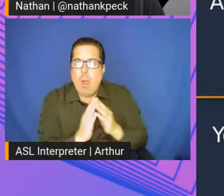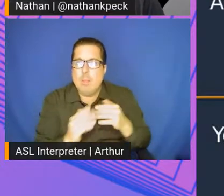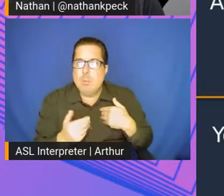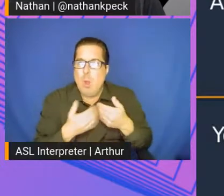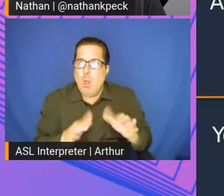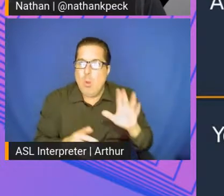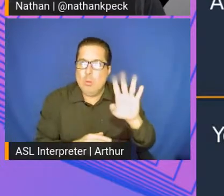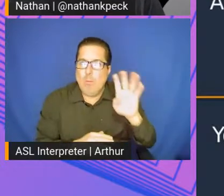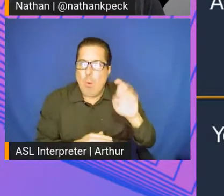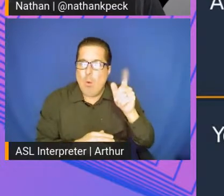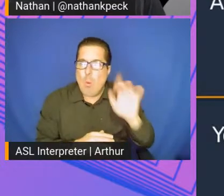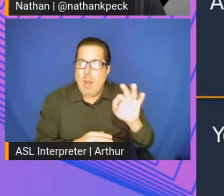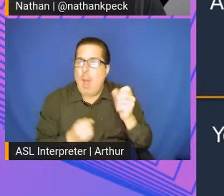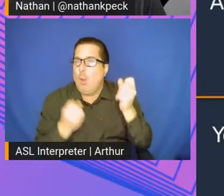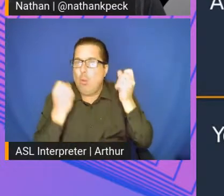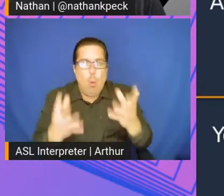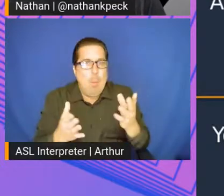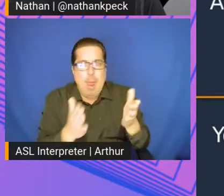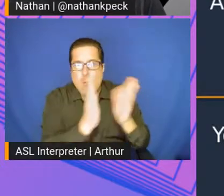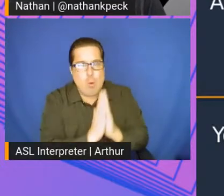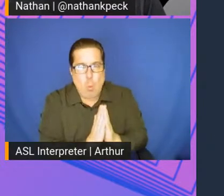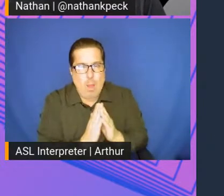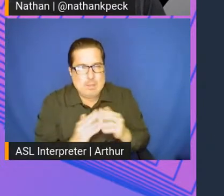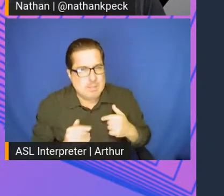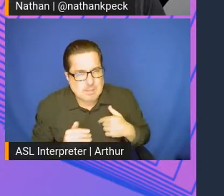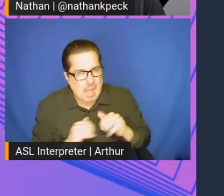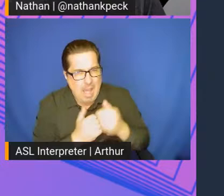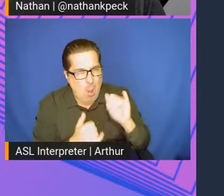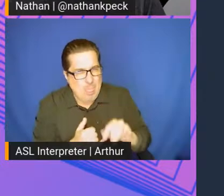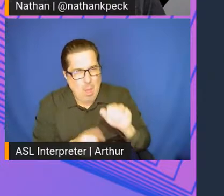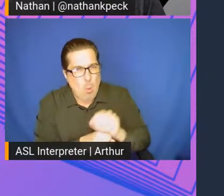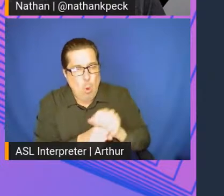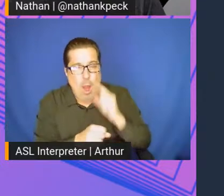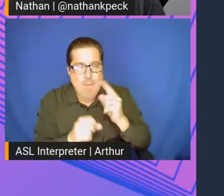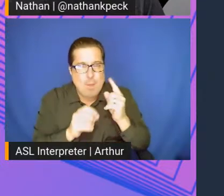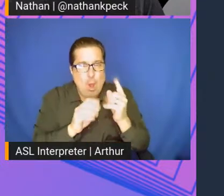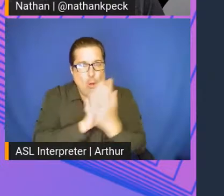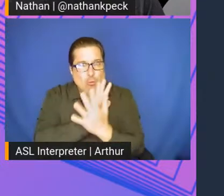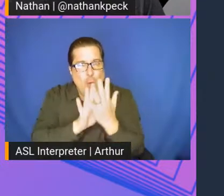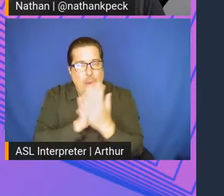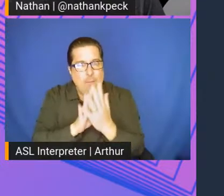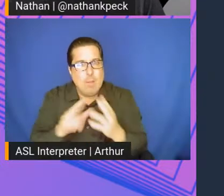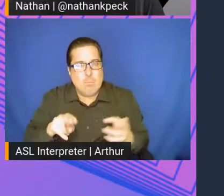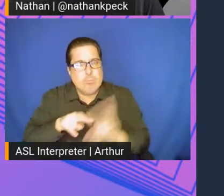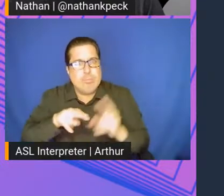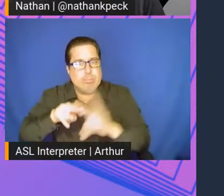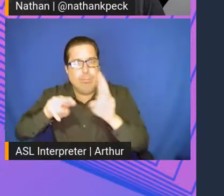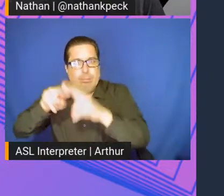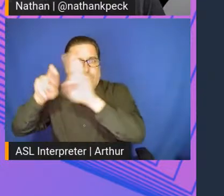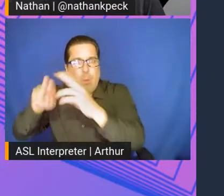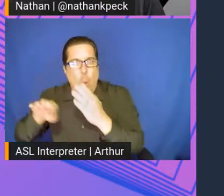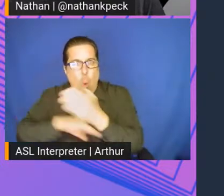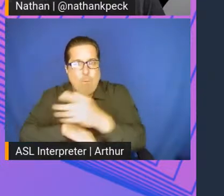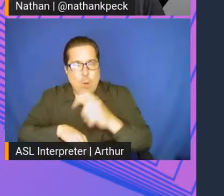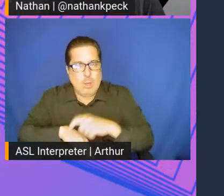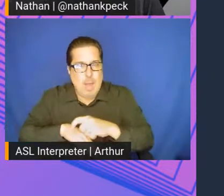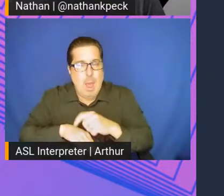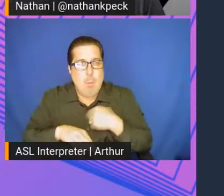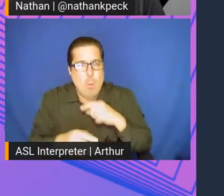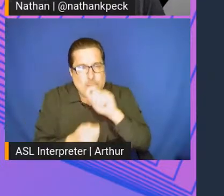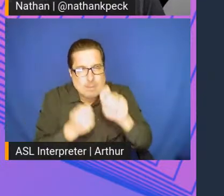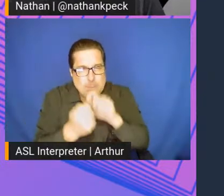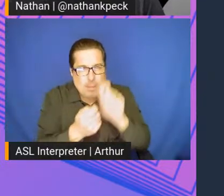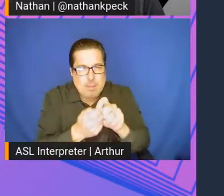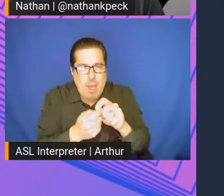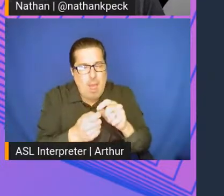requests. So let me show you how that works as the traffic goes up over time. So in this case, we've specified a hard